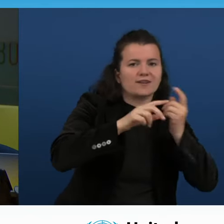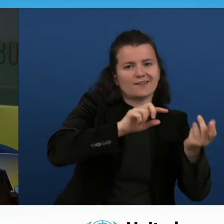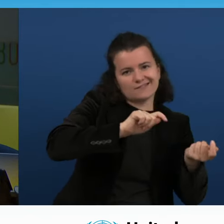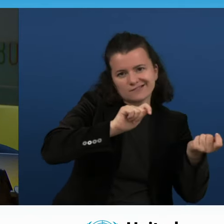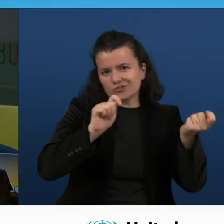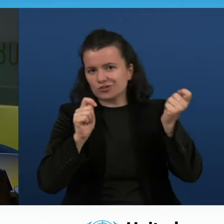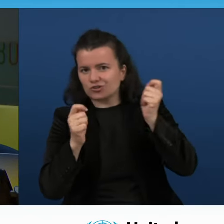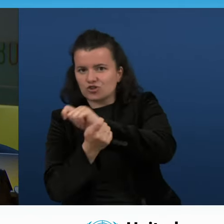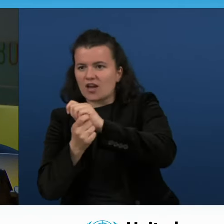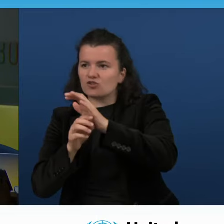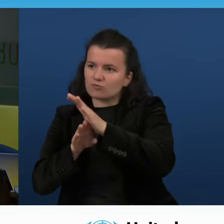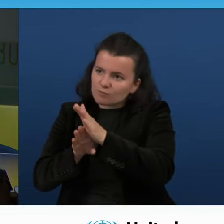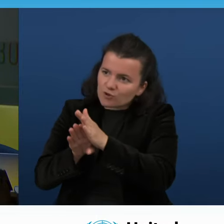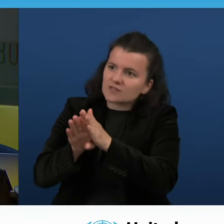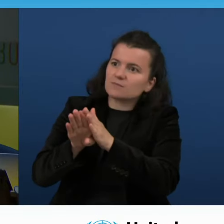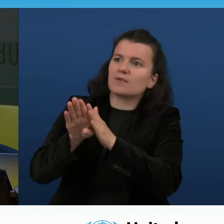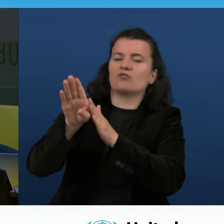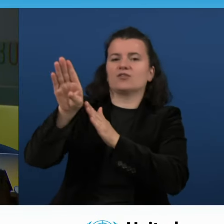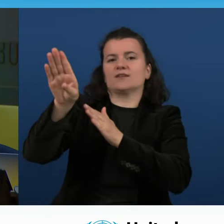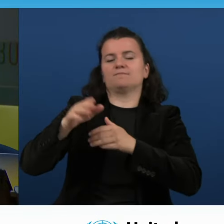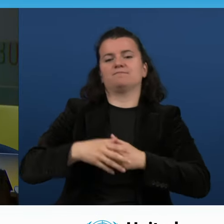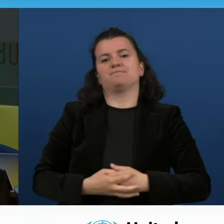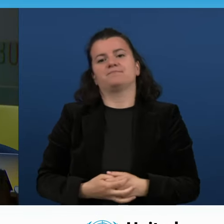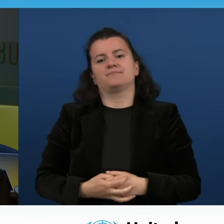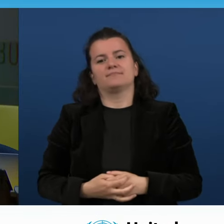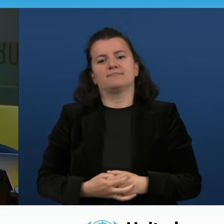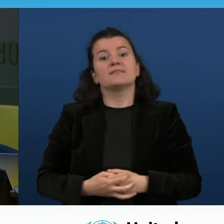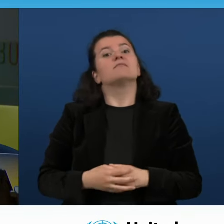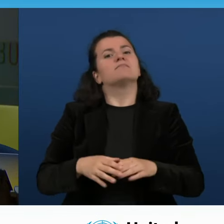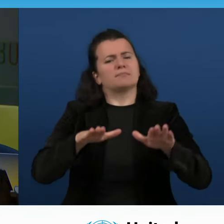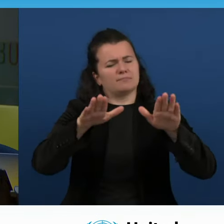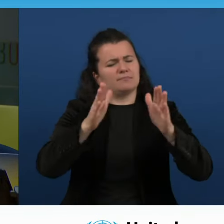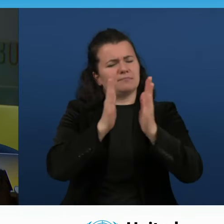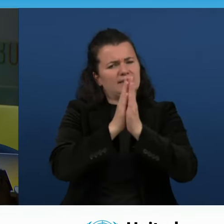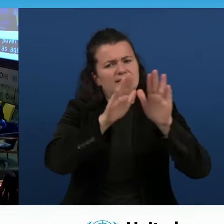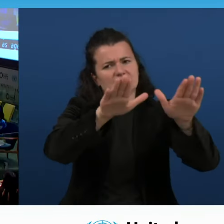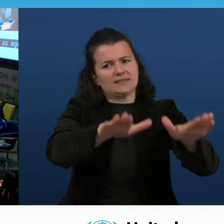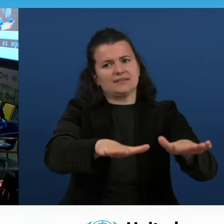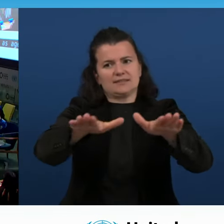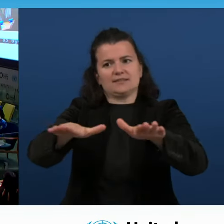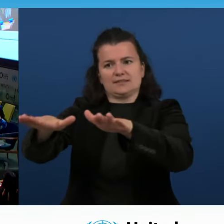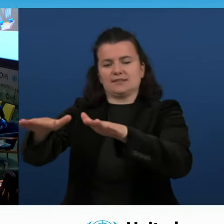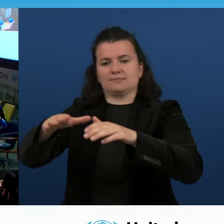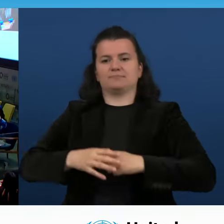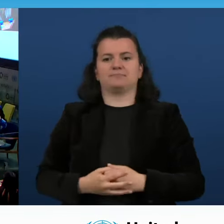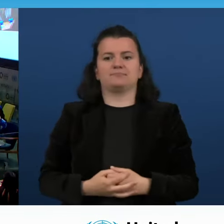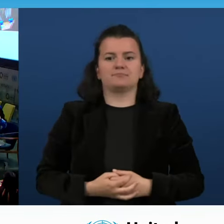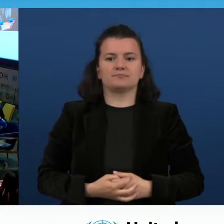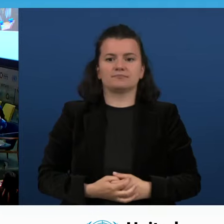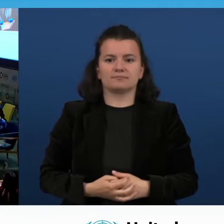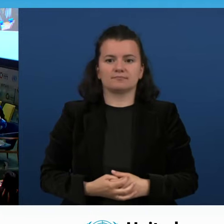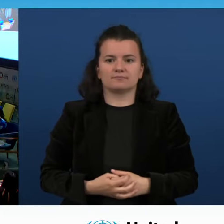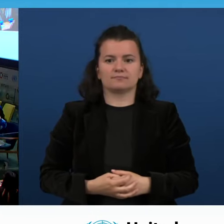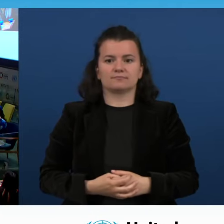And I would ask you to remain seated, please, while we reorganize the meeting.